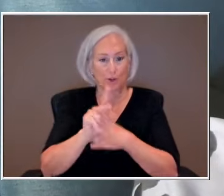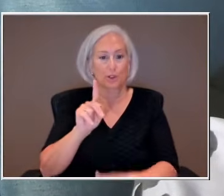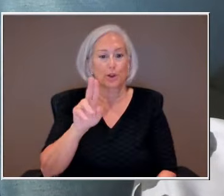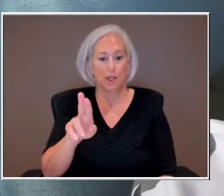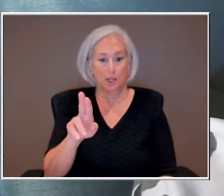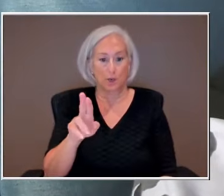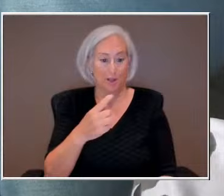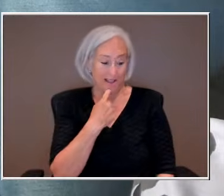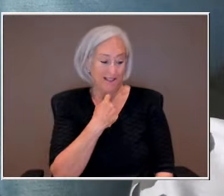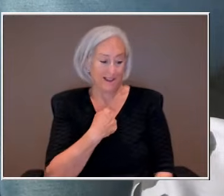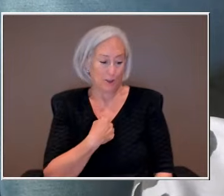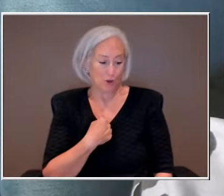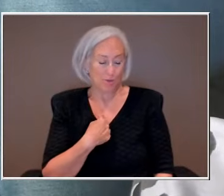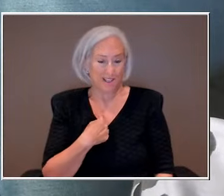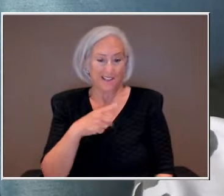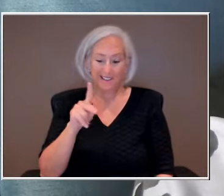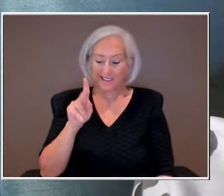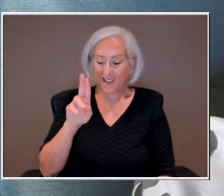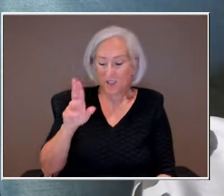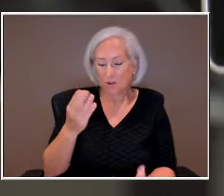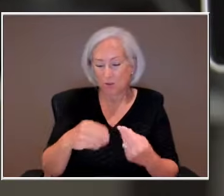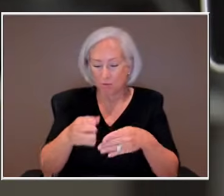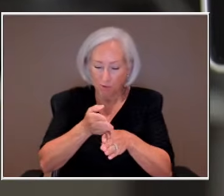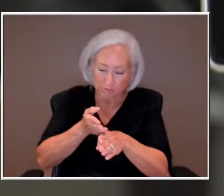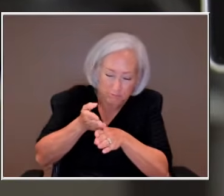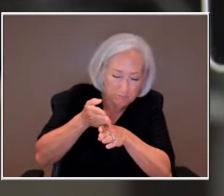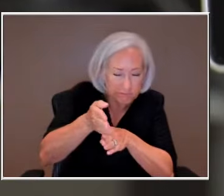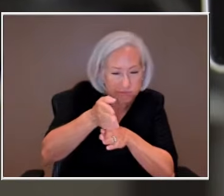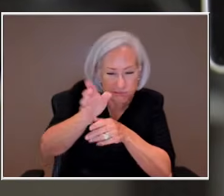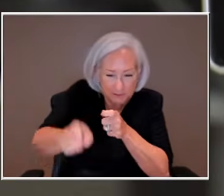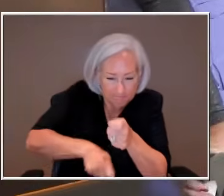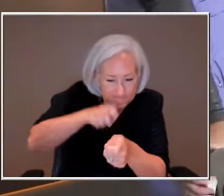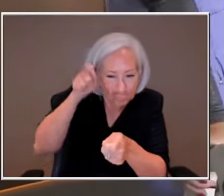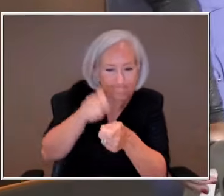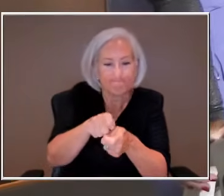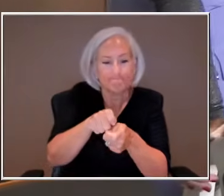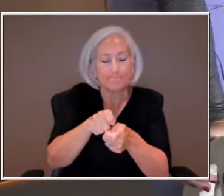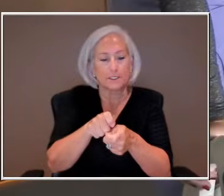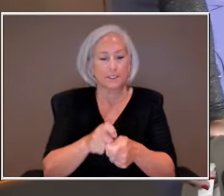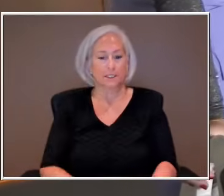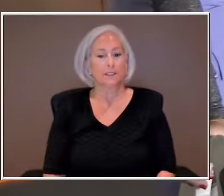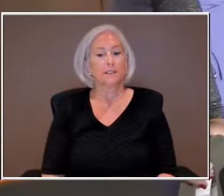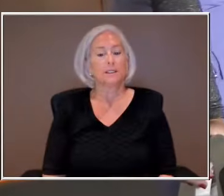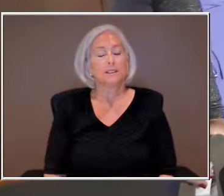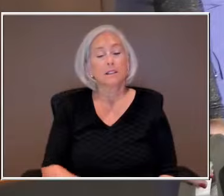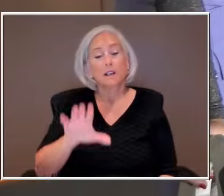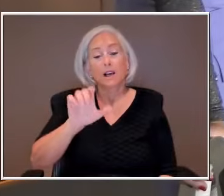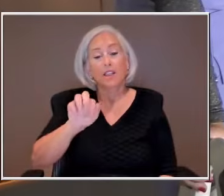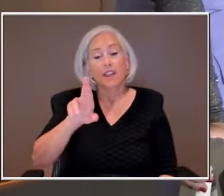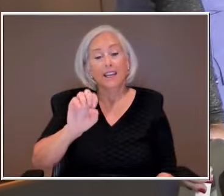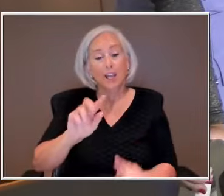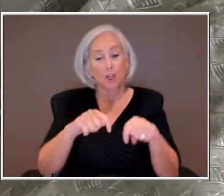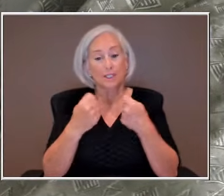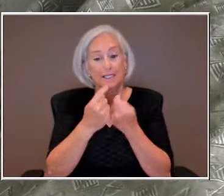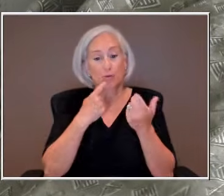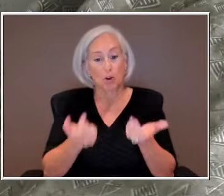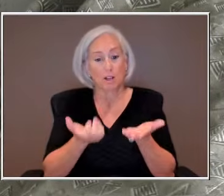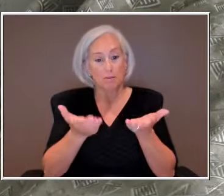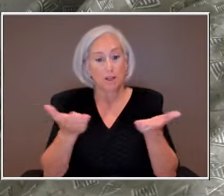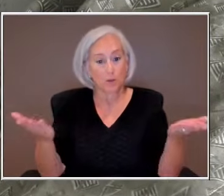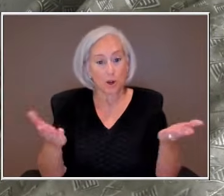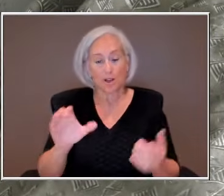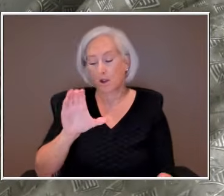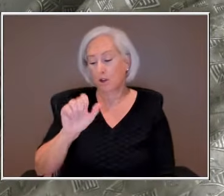bit better and more specialized in taking care of this. Here, his care team recommended CAR-T cell therapy, a